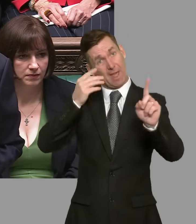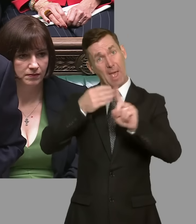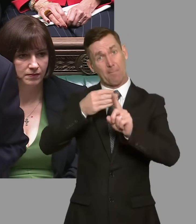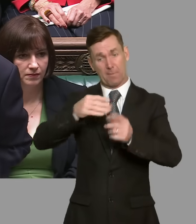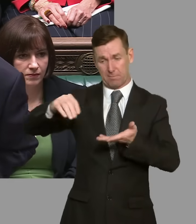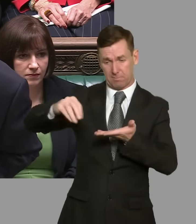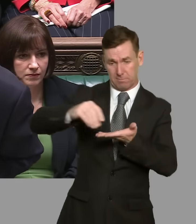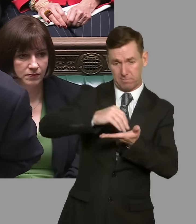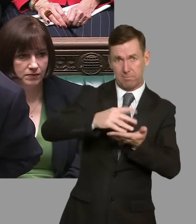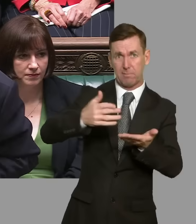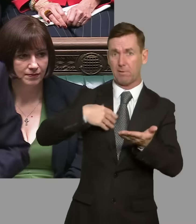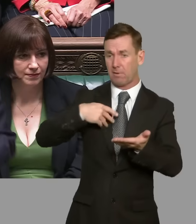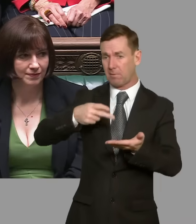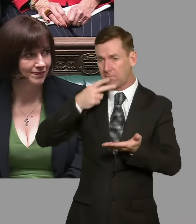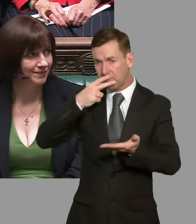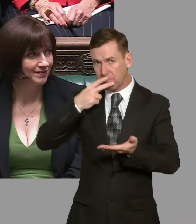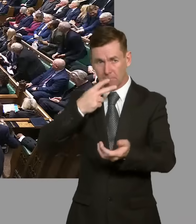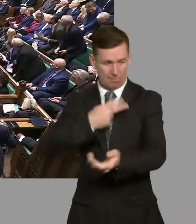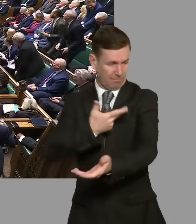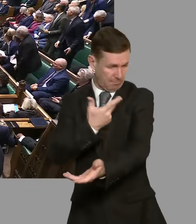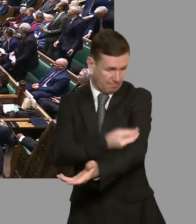drugs, soft on Putin.